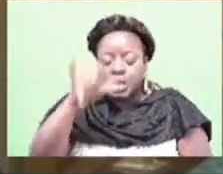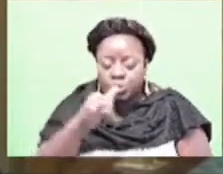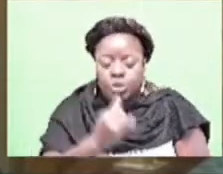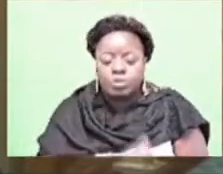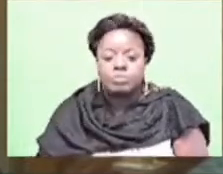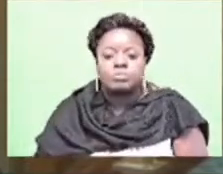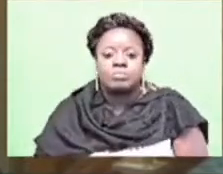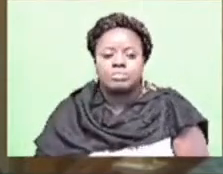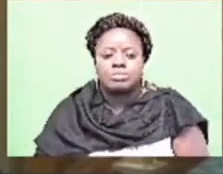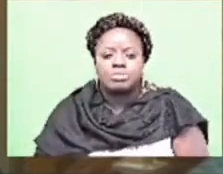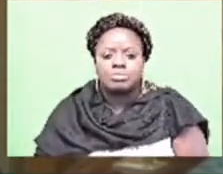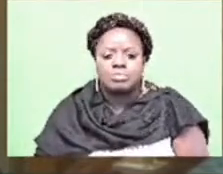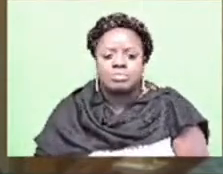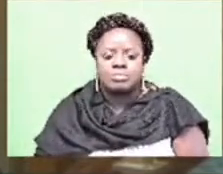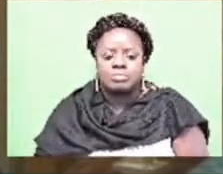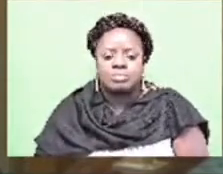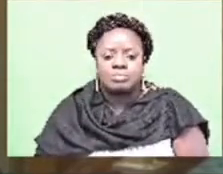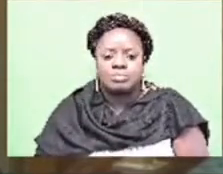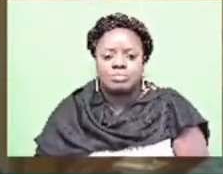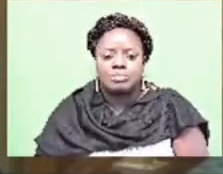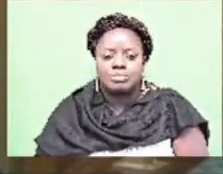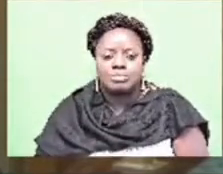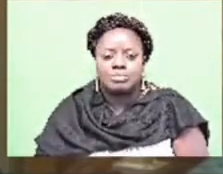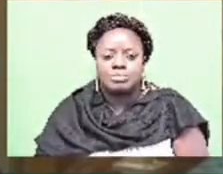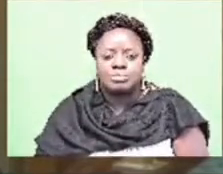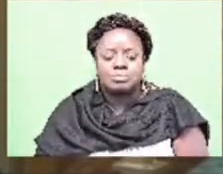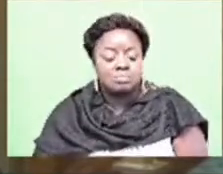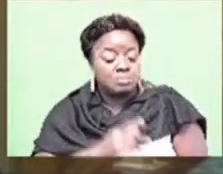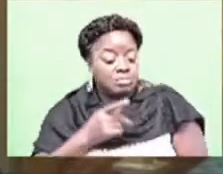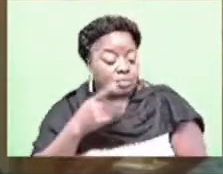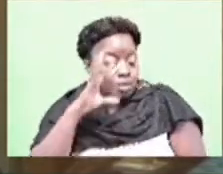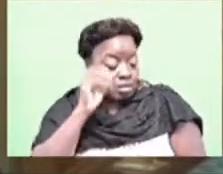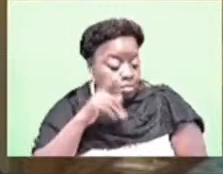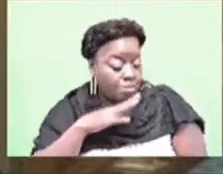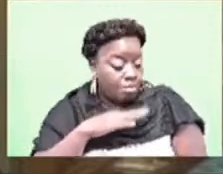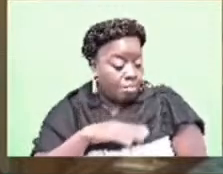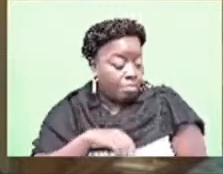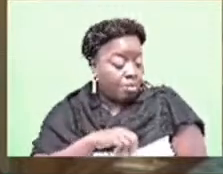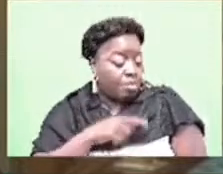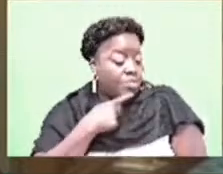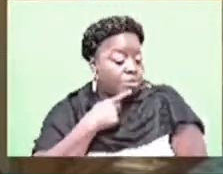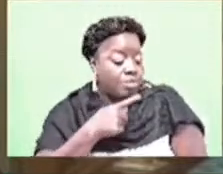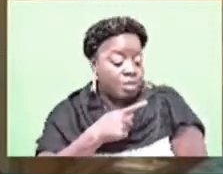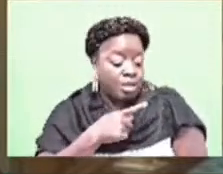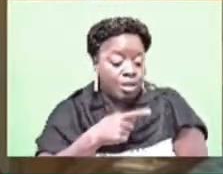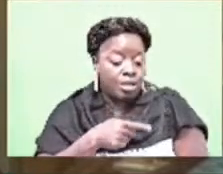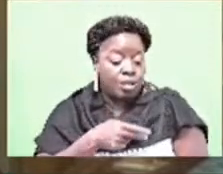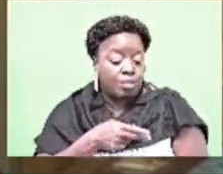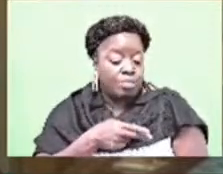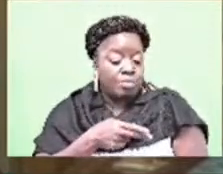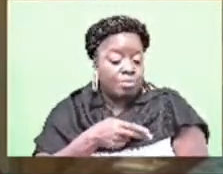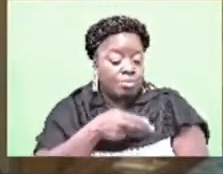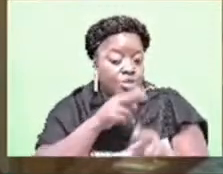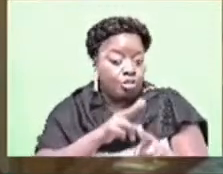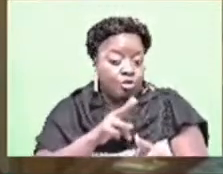I use the word chastise the Honorable Prime Minister, because the Honorable Prime Minister said something in March,